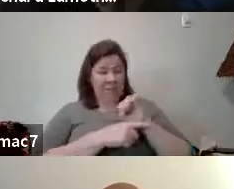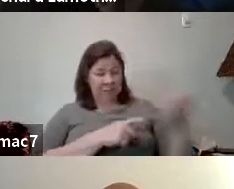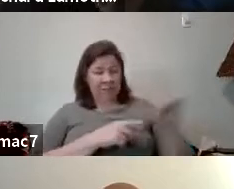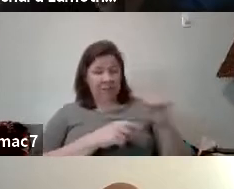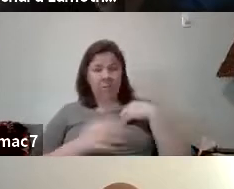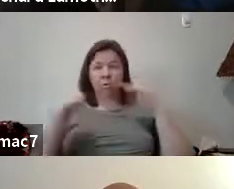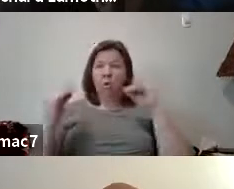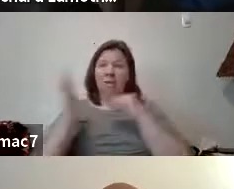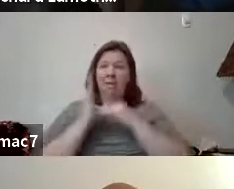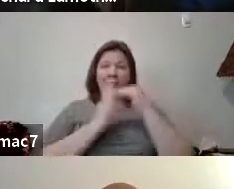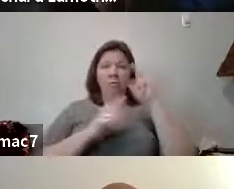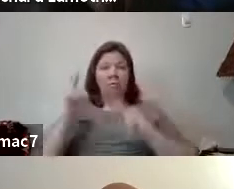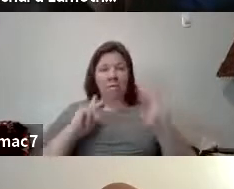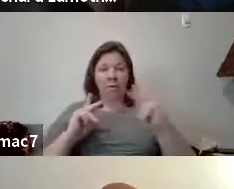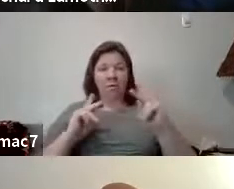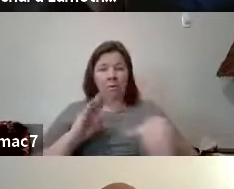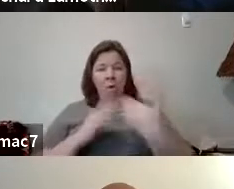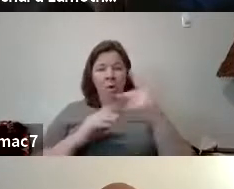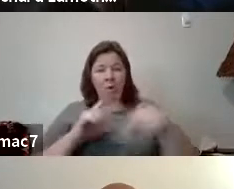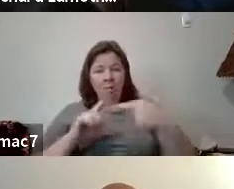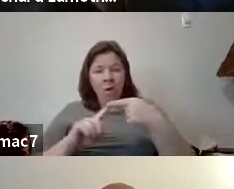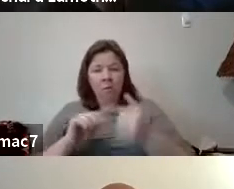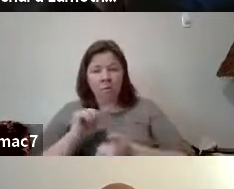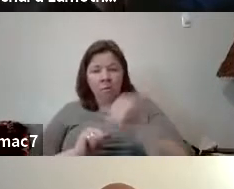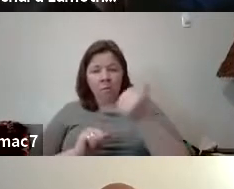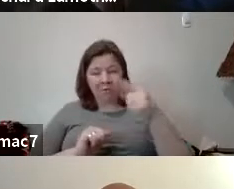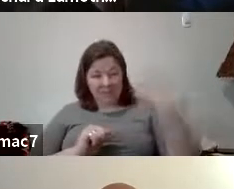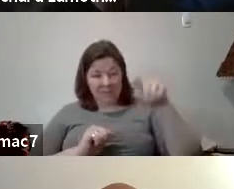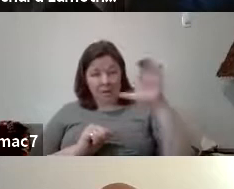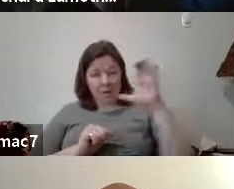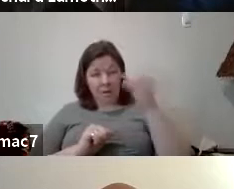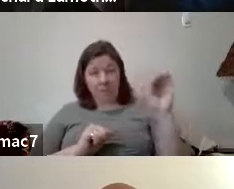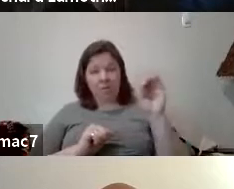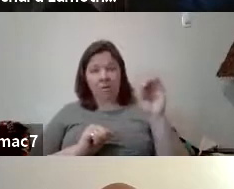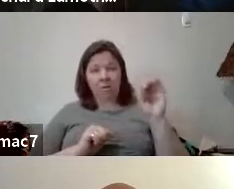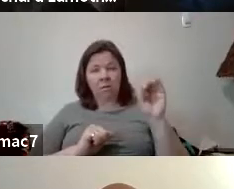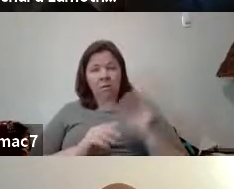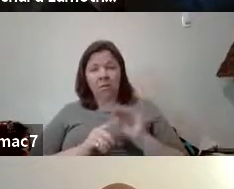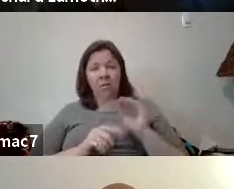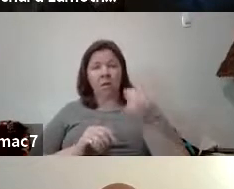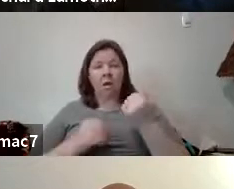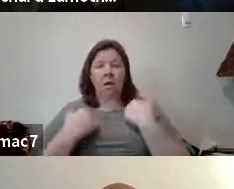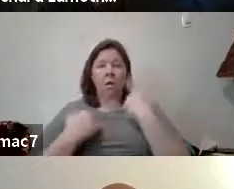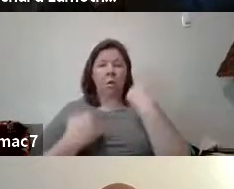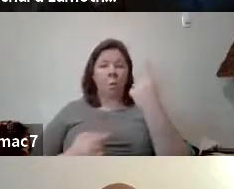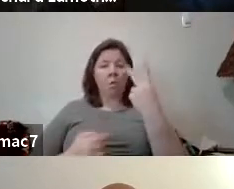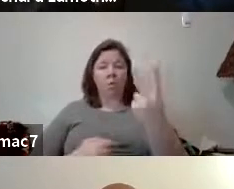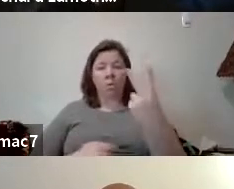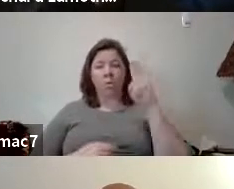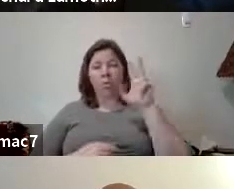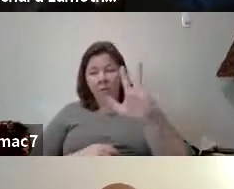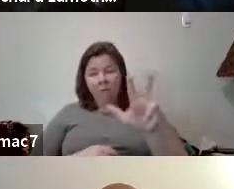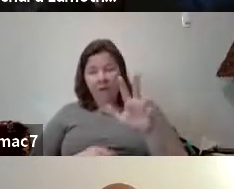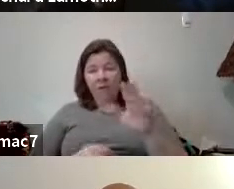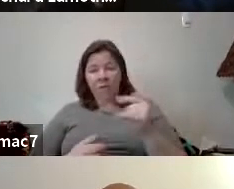thousands of people, but it was all about, and most of these companies, that's what they're about. They're putting up these 1 or 2 or 3 or 5 or a